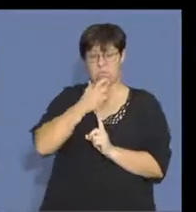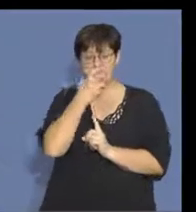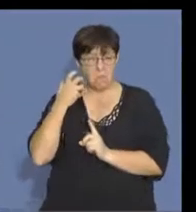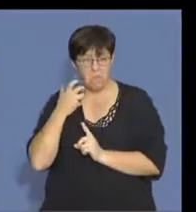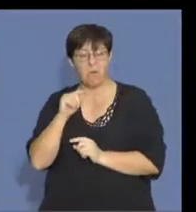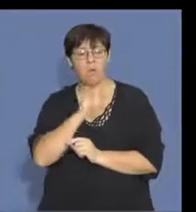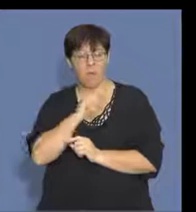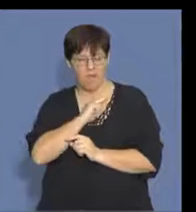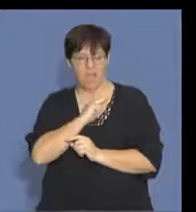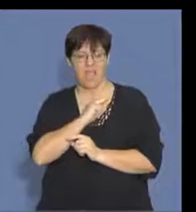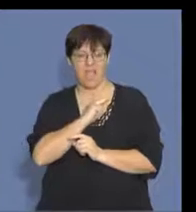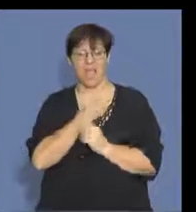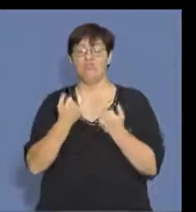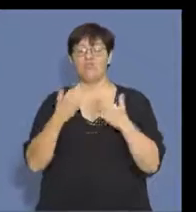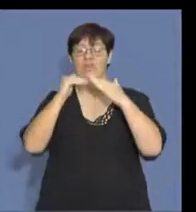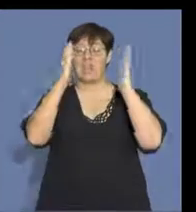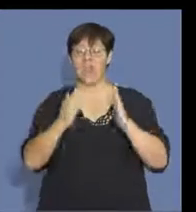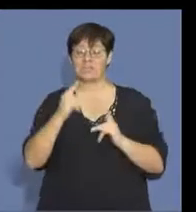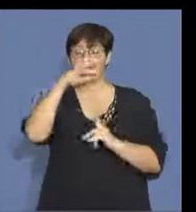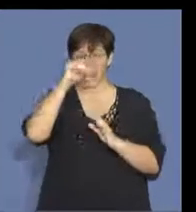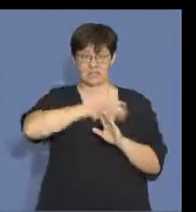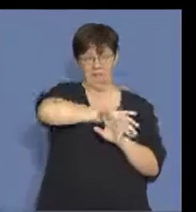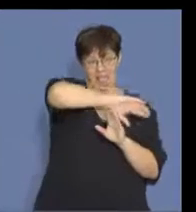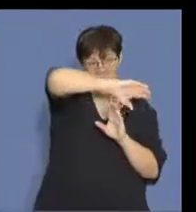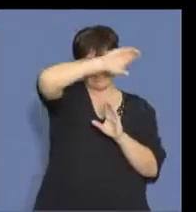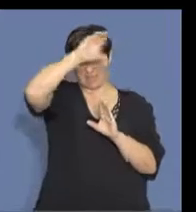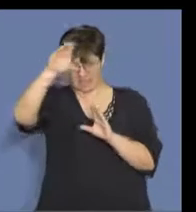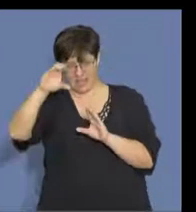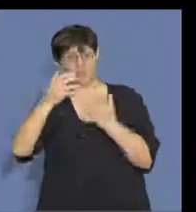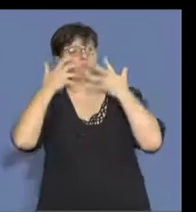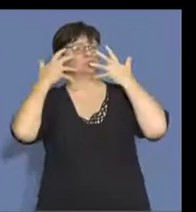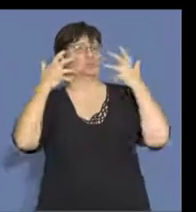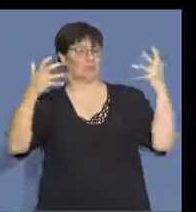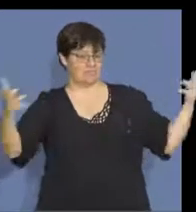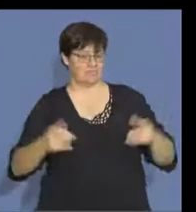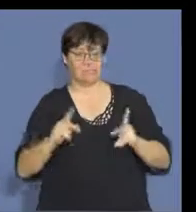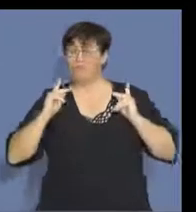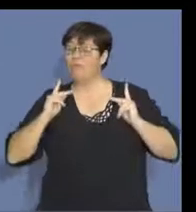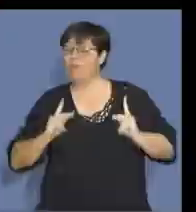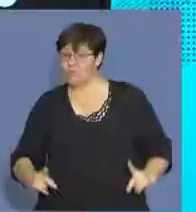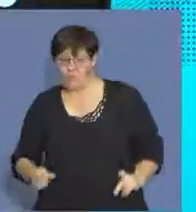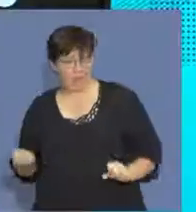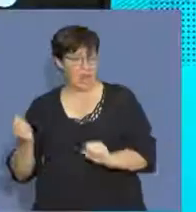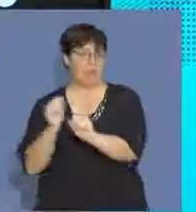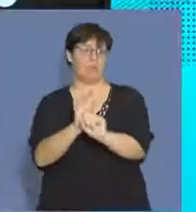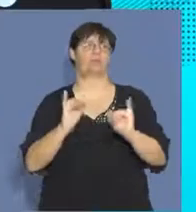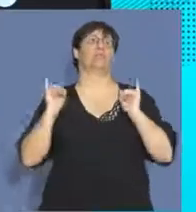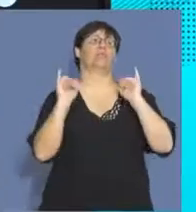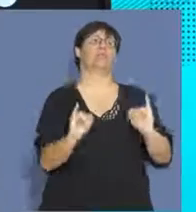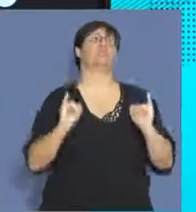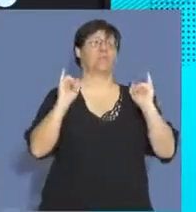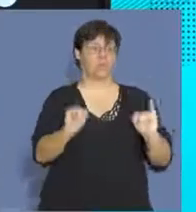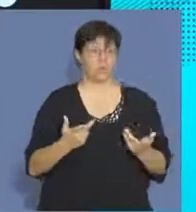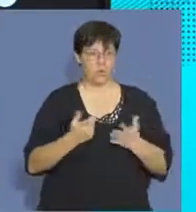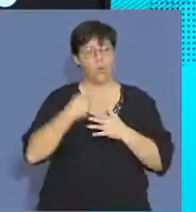in greenhouse gases in the atmosphere. Guys, it's important that we recognize that human impact has a significant effect on the